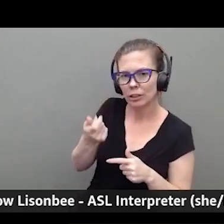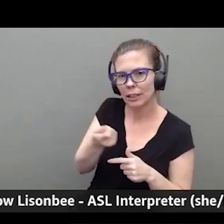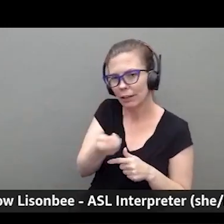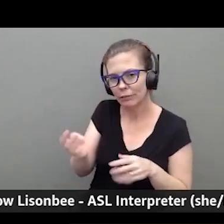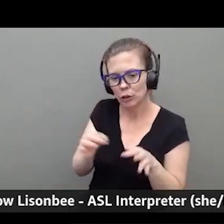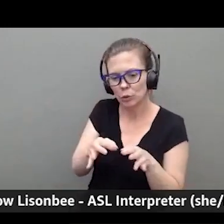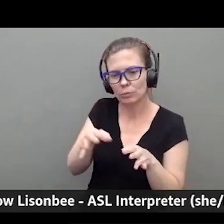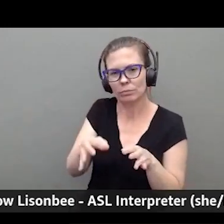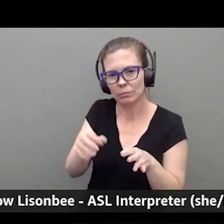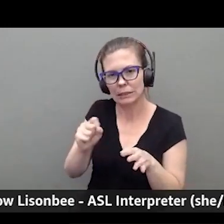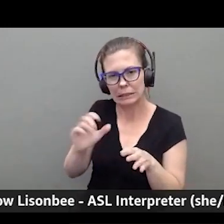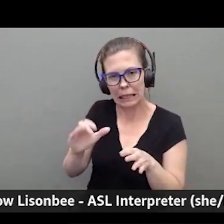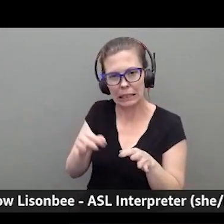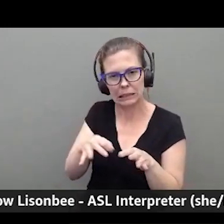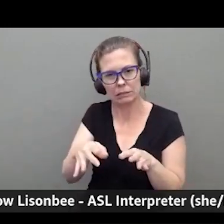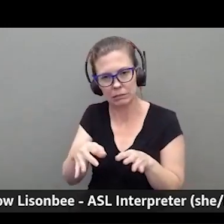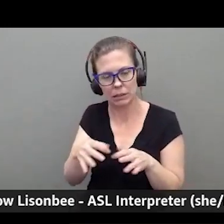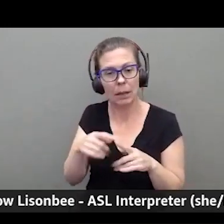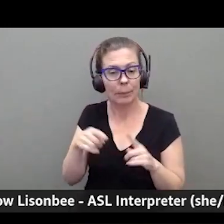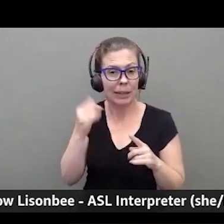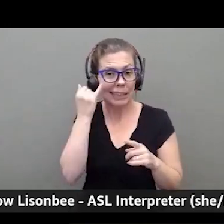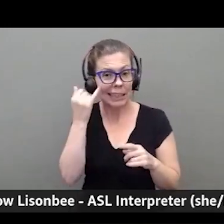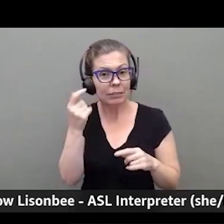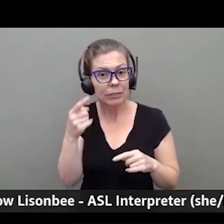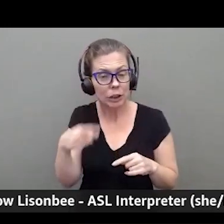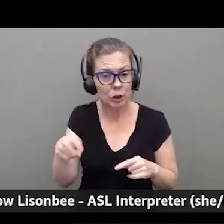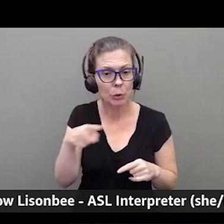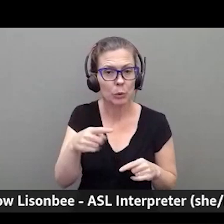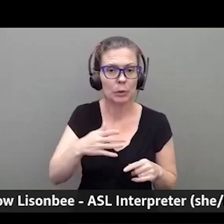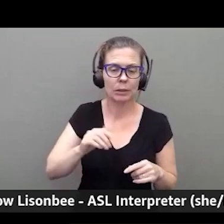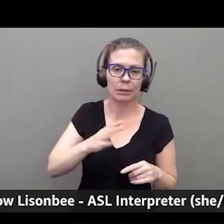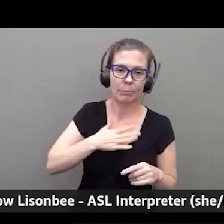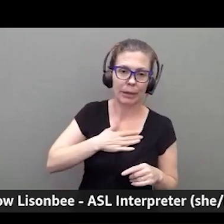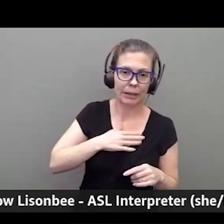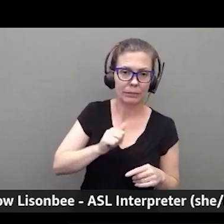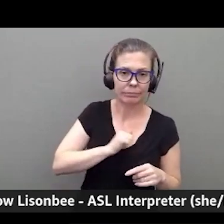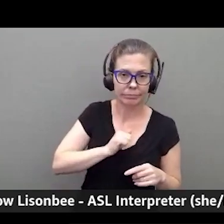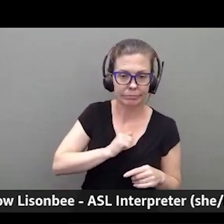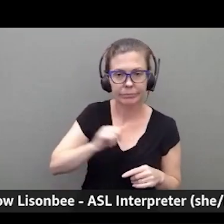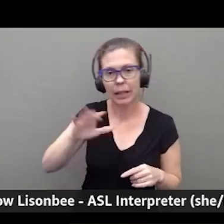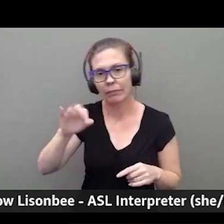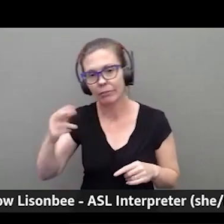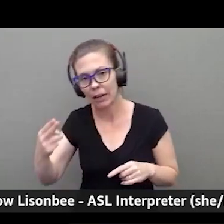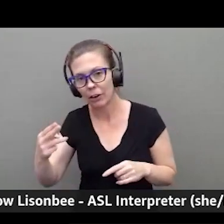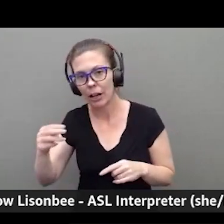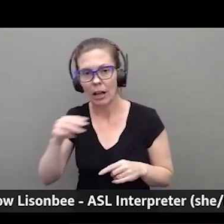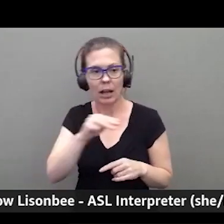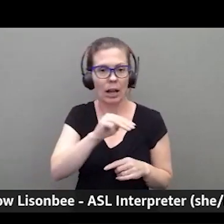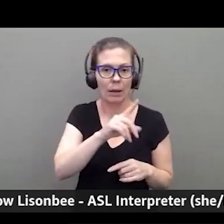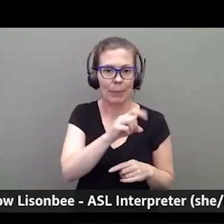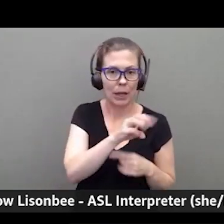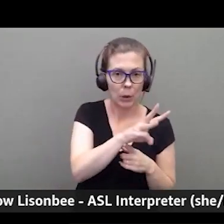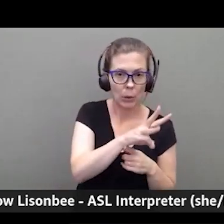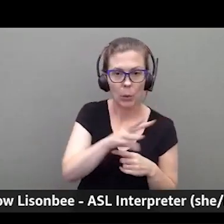of latency. But if you and myself and Farah and Alex and Meadow